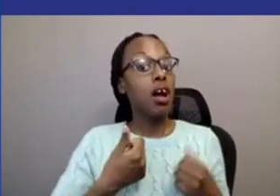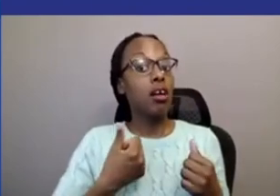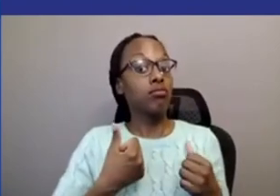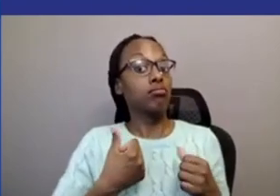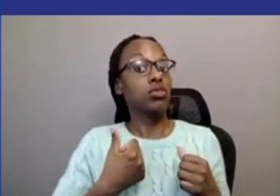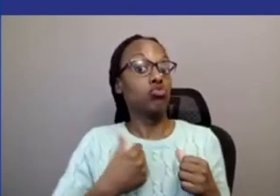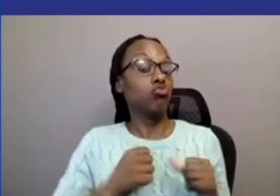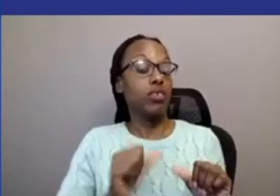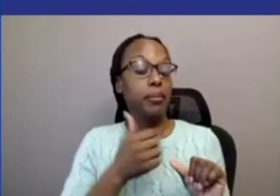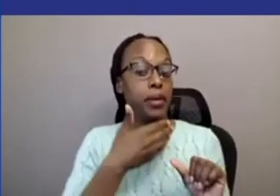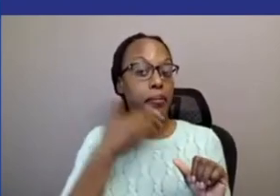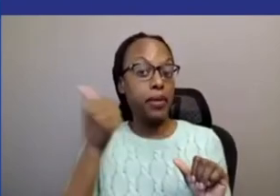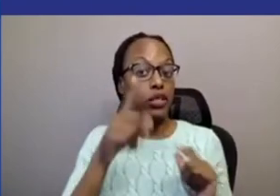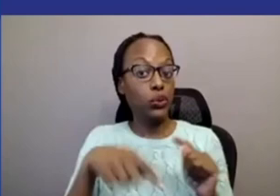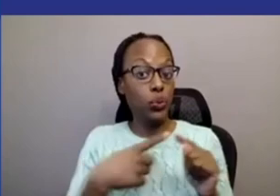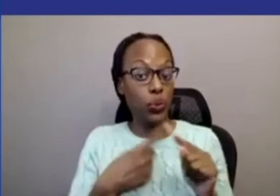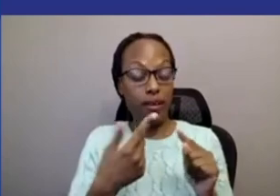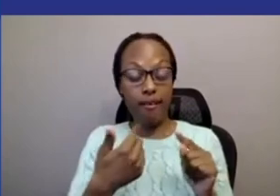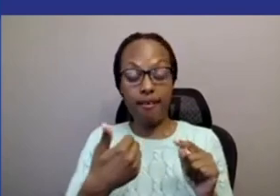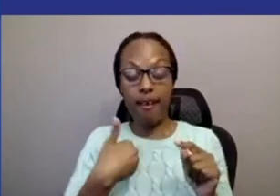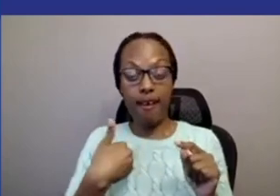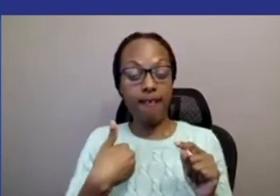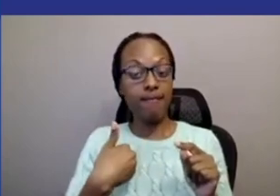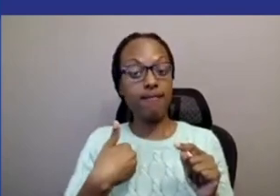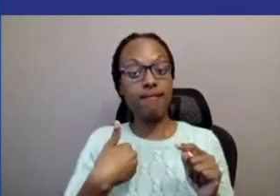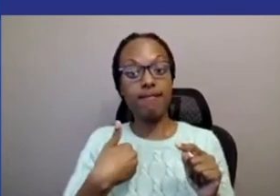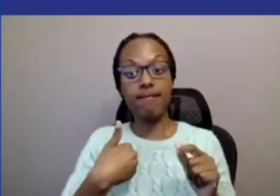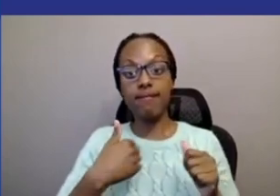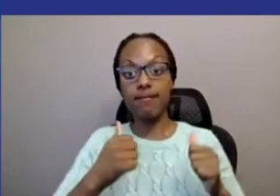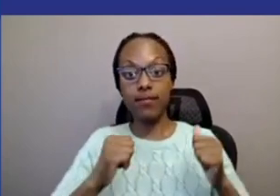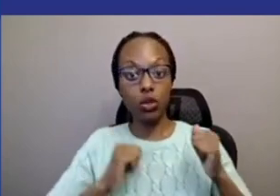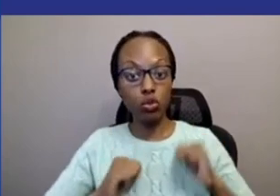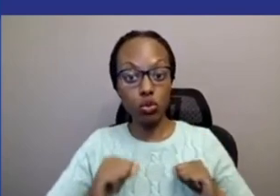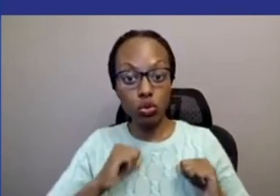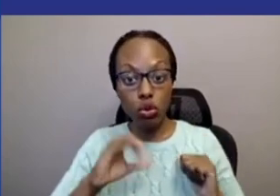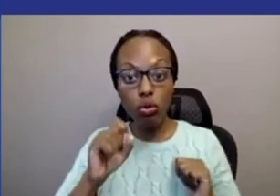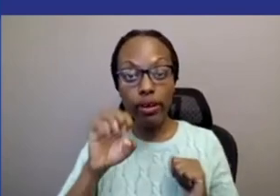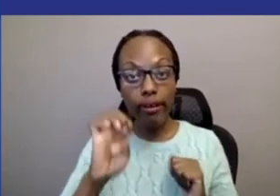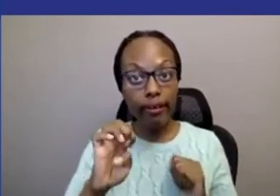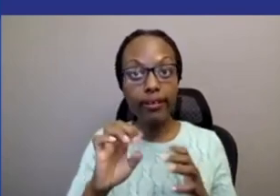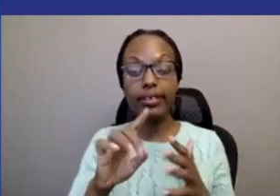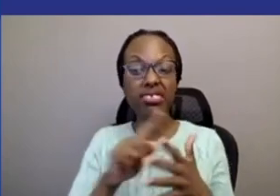whatever, to make it accessible to everyone.